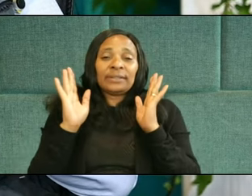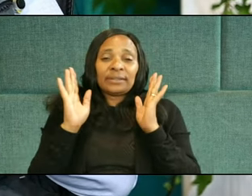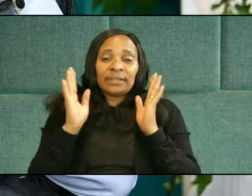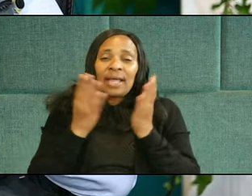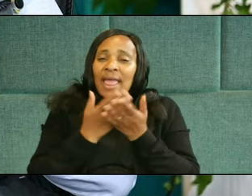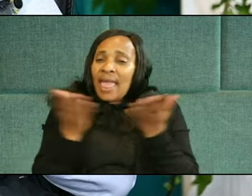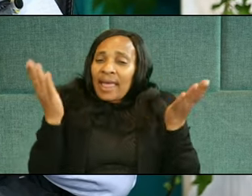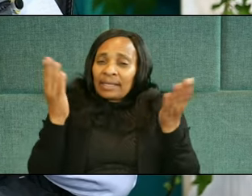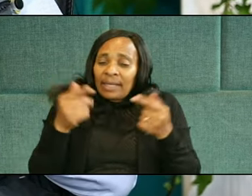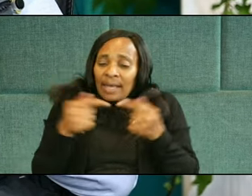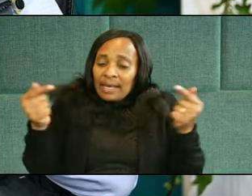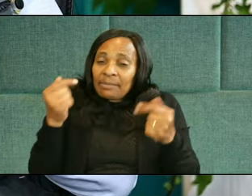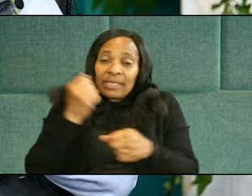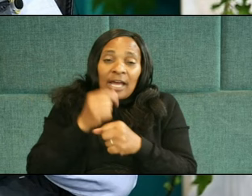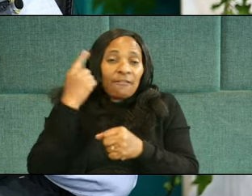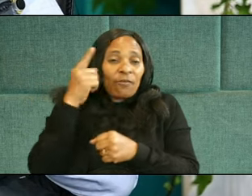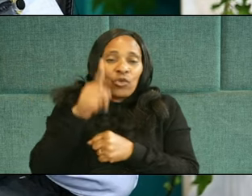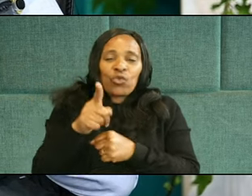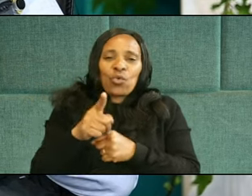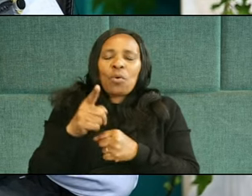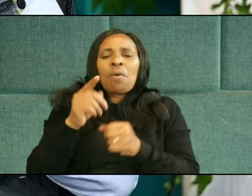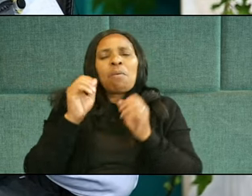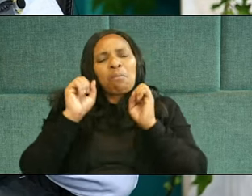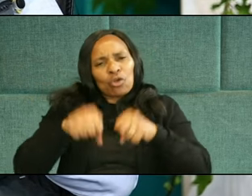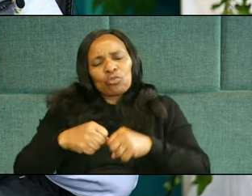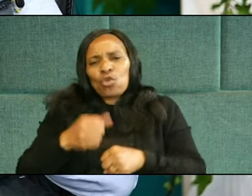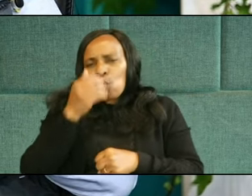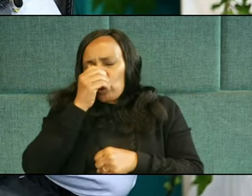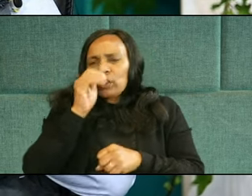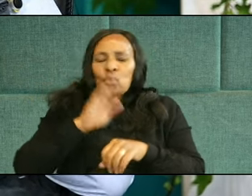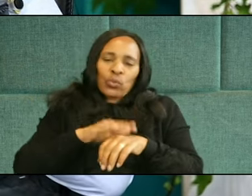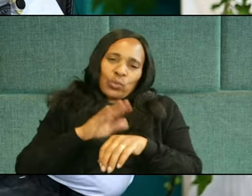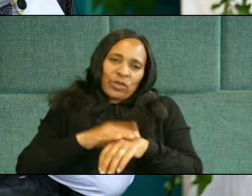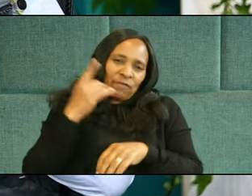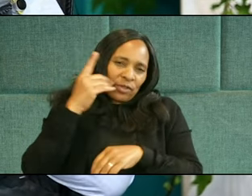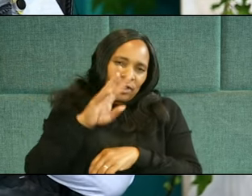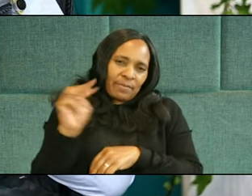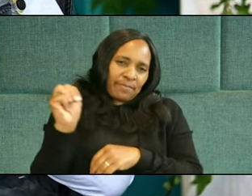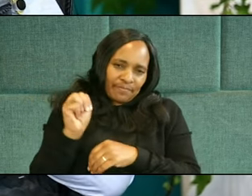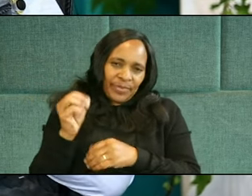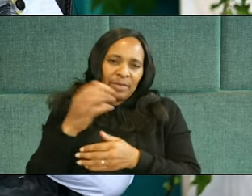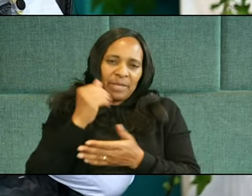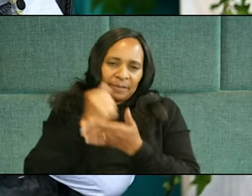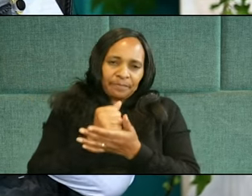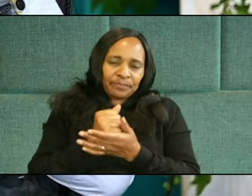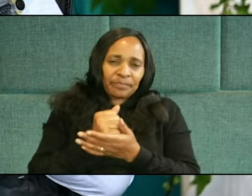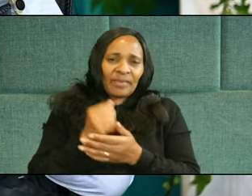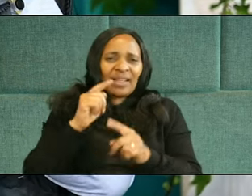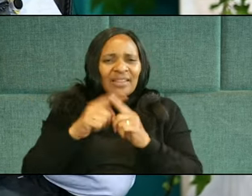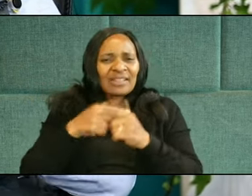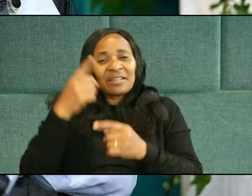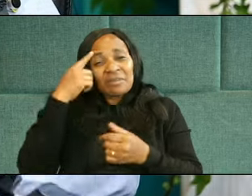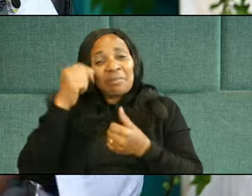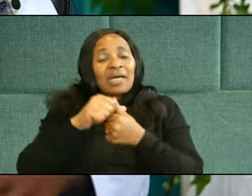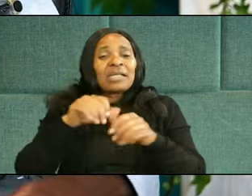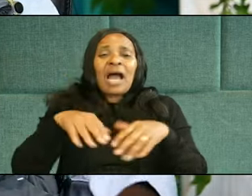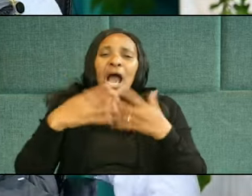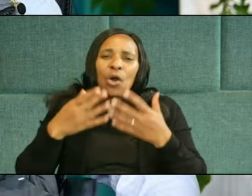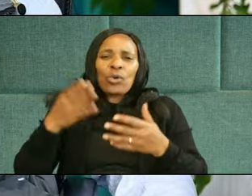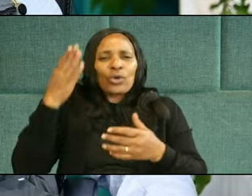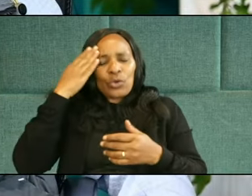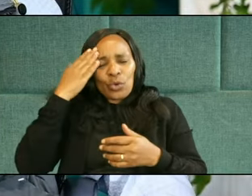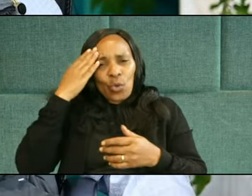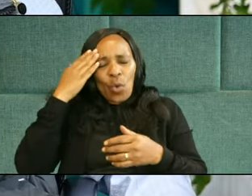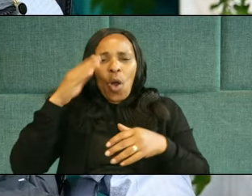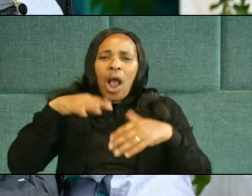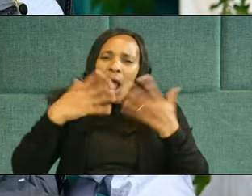your enemy does to you, wish them good. Amen. Amen. That also reminds me of how we know we have love when